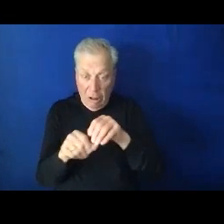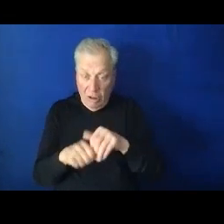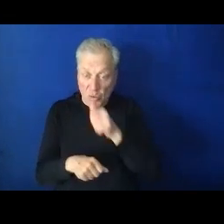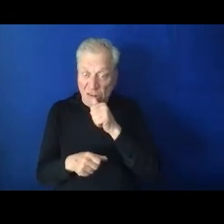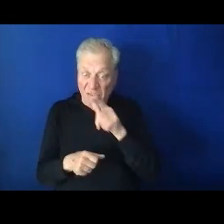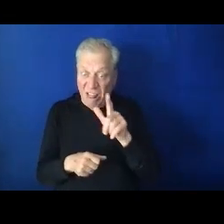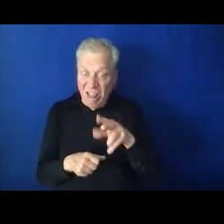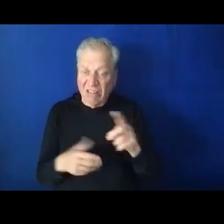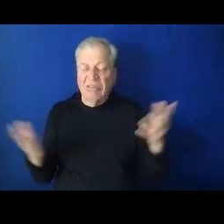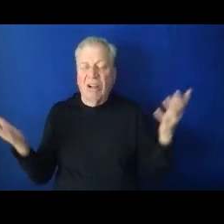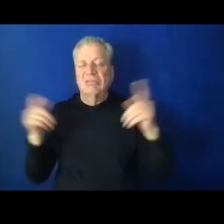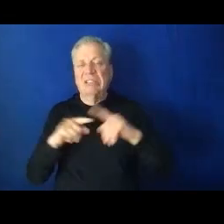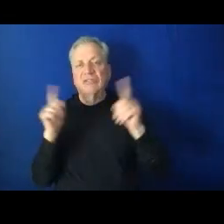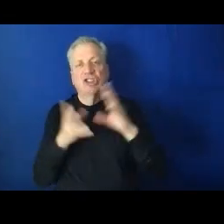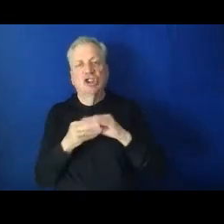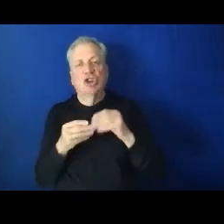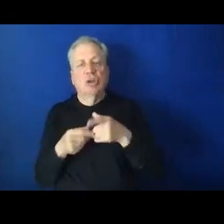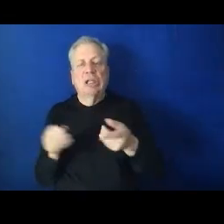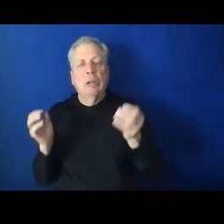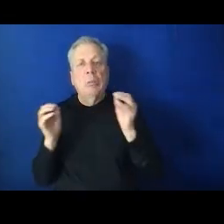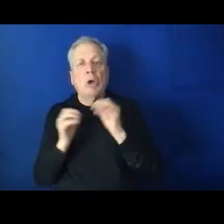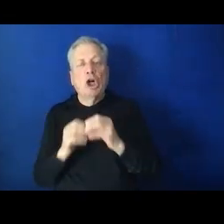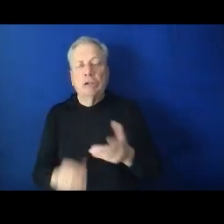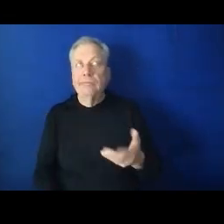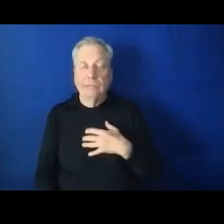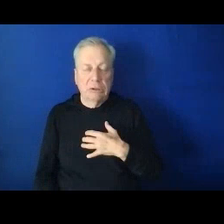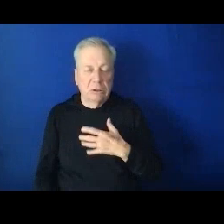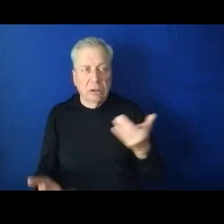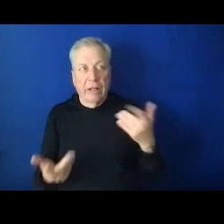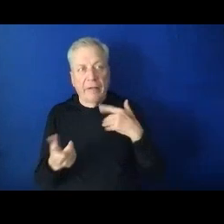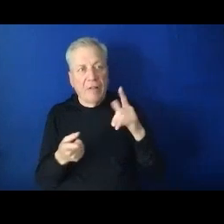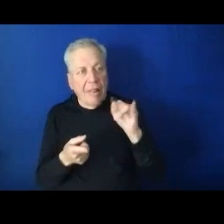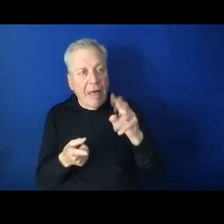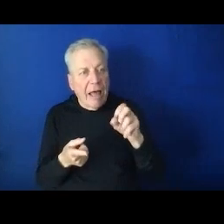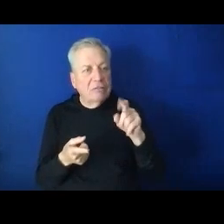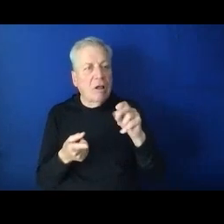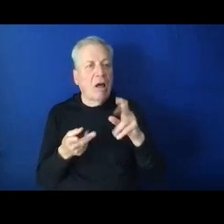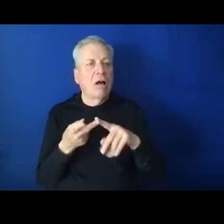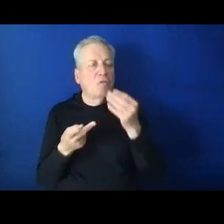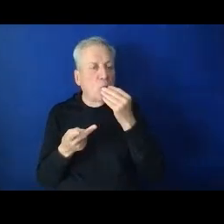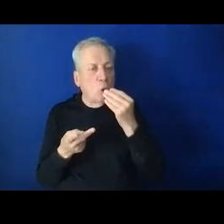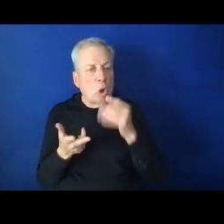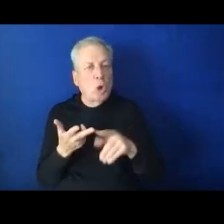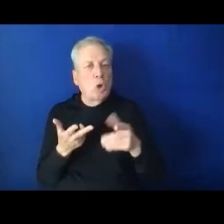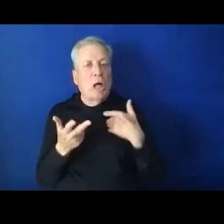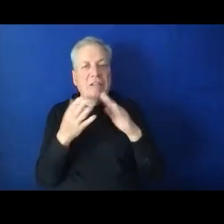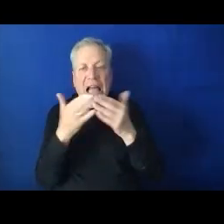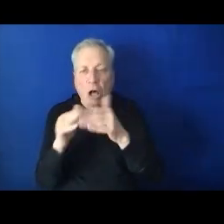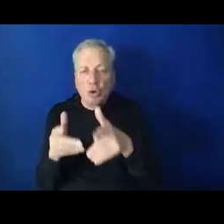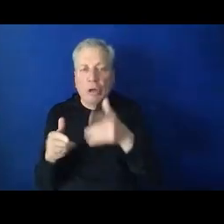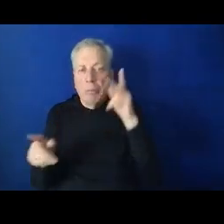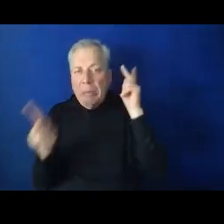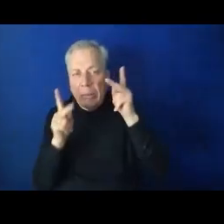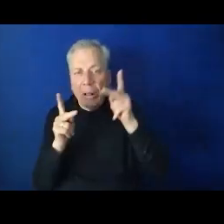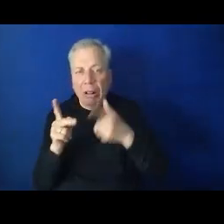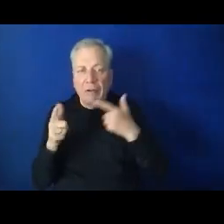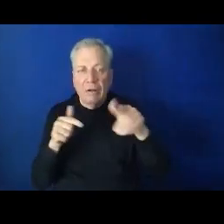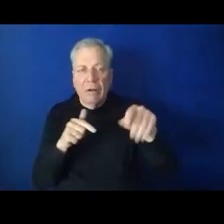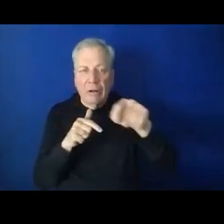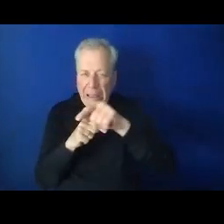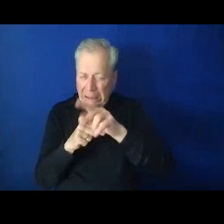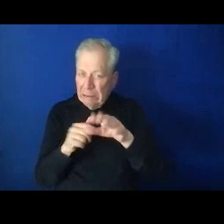different story. It's much more daunting. They have livestock, they have food rewards, they have towns, they have people. It's